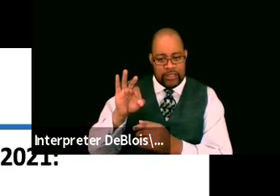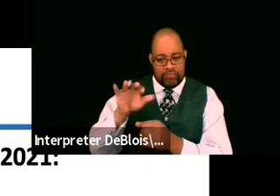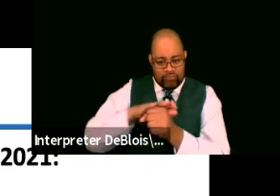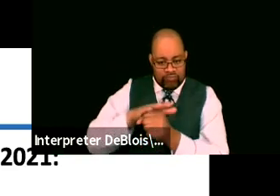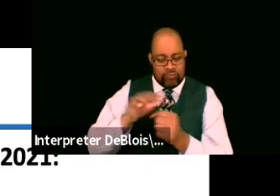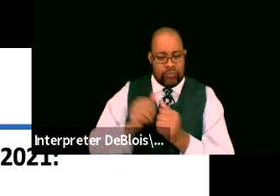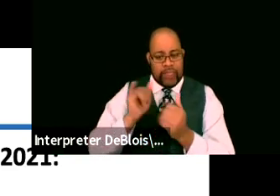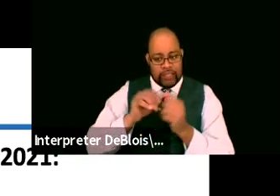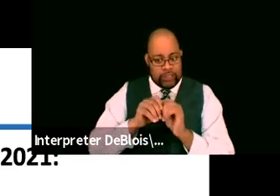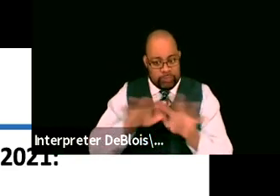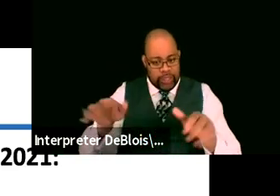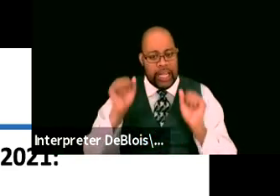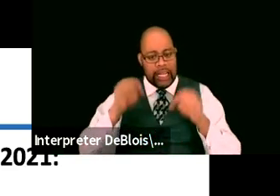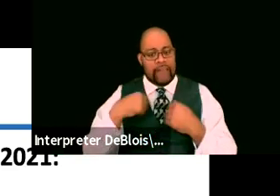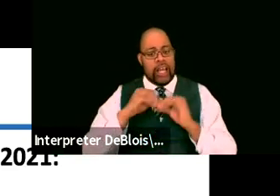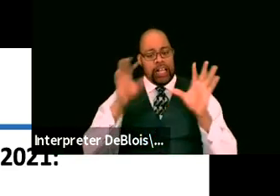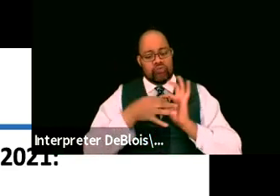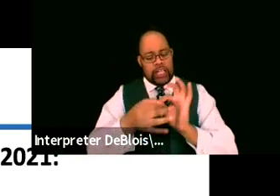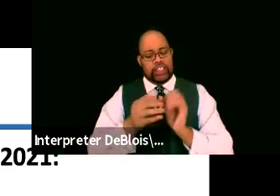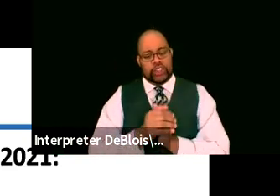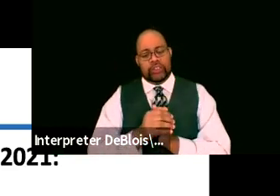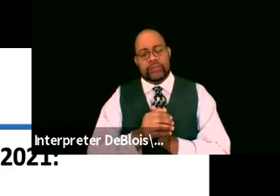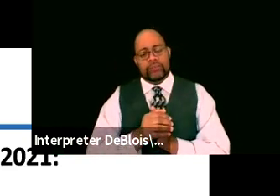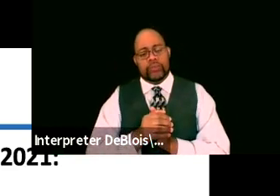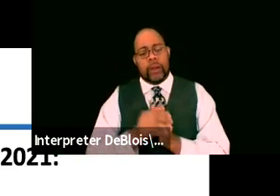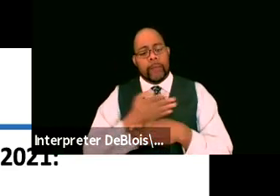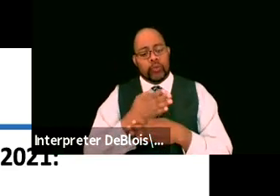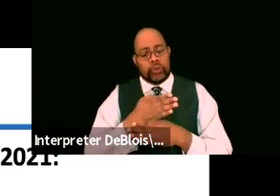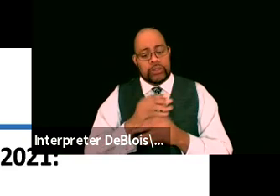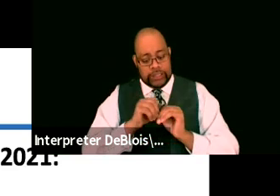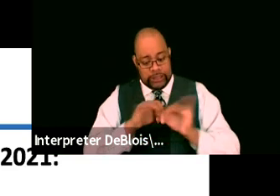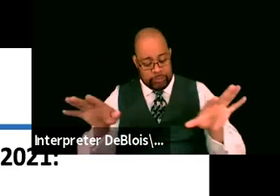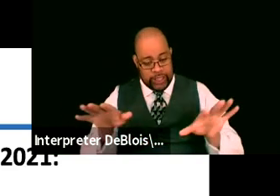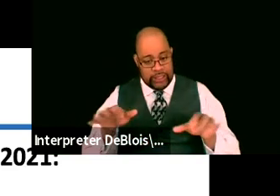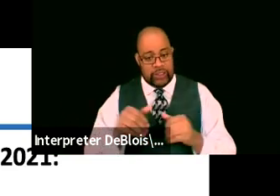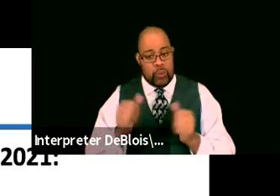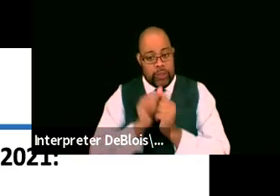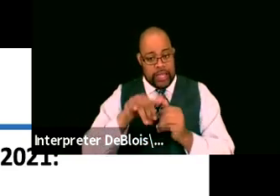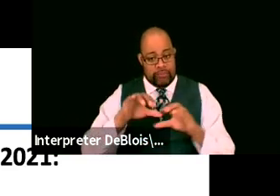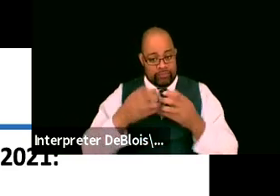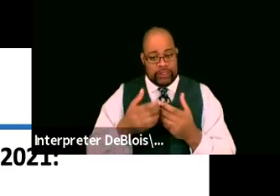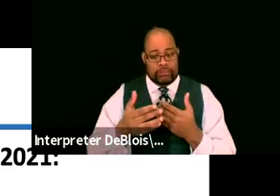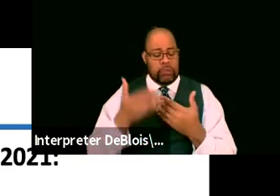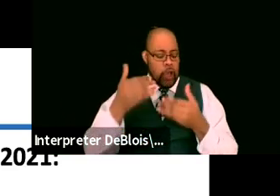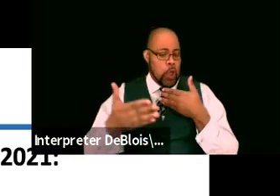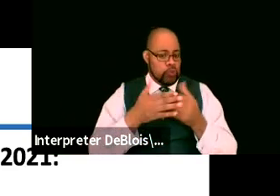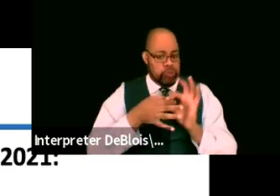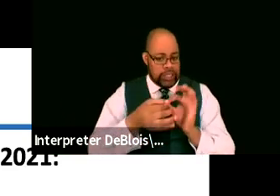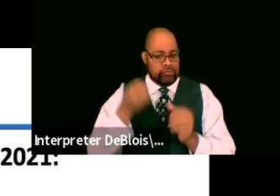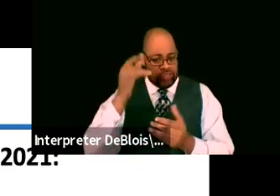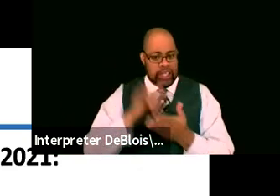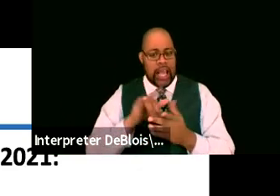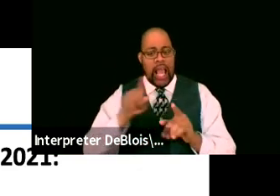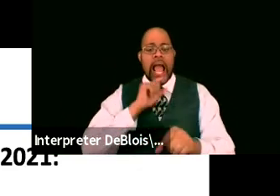of their virulence. So there can be a clear association between the virulence of species within this complex, despite their close relatedness, and the